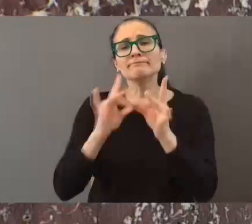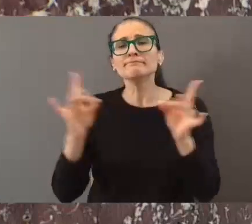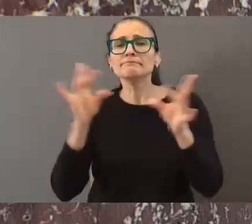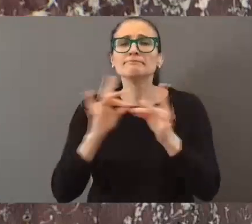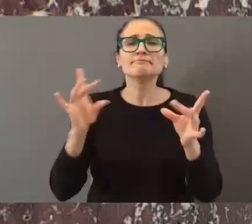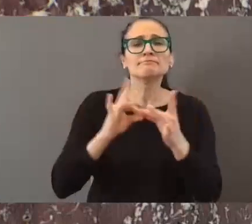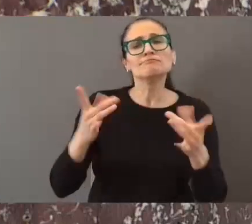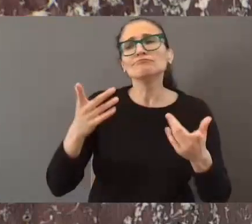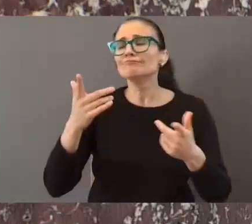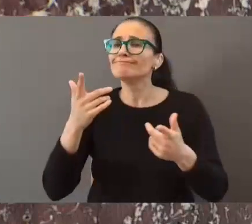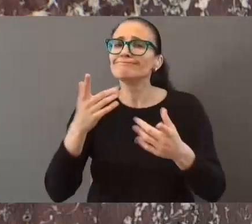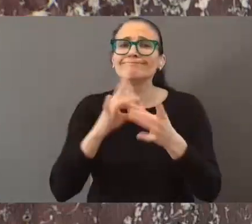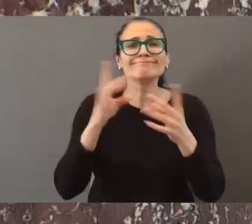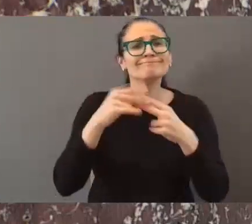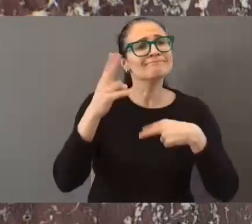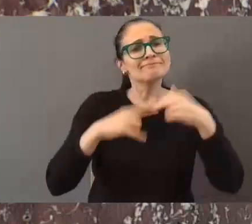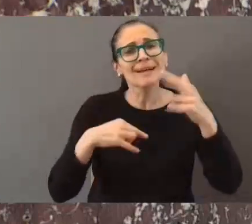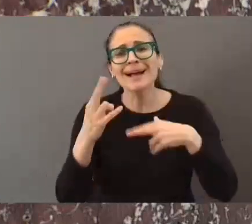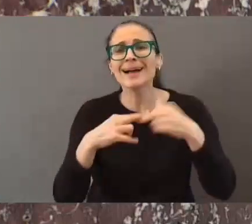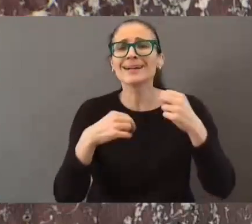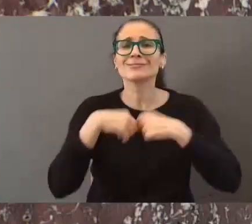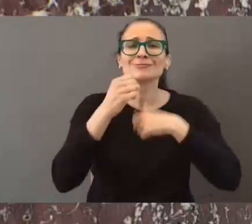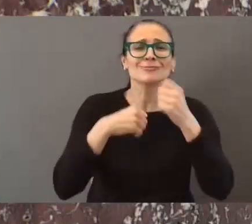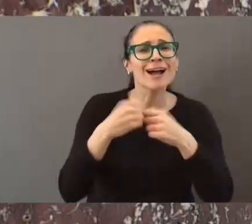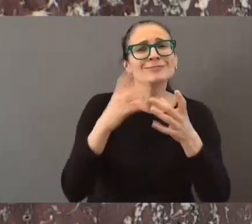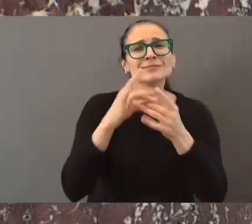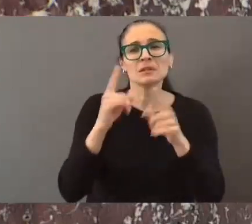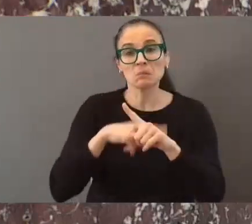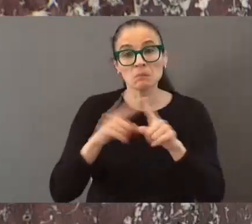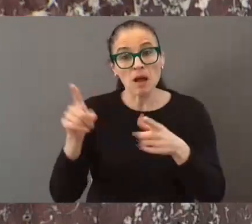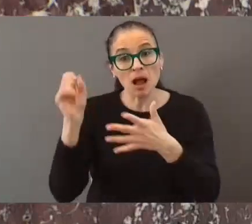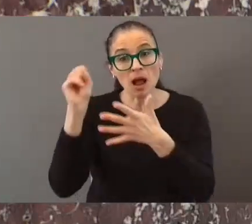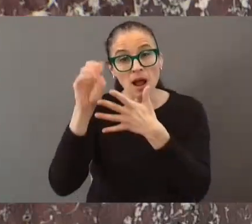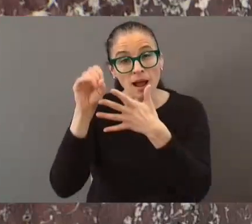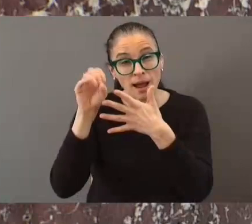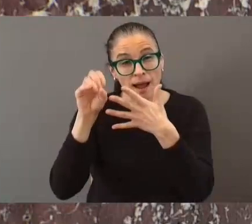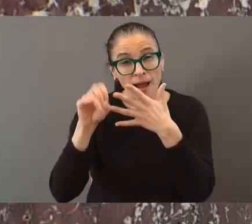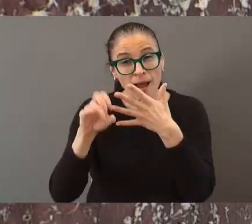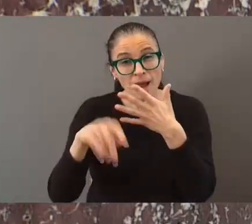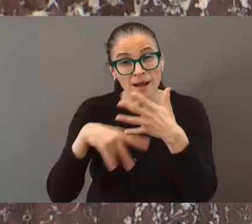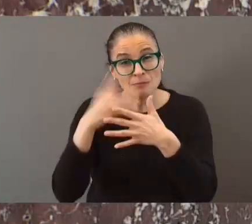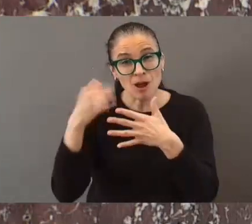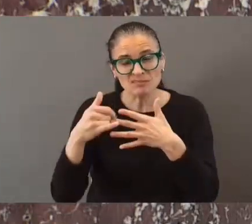project that was listed by the minister is behind schedule and over budget.